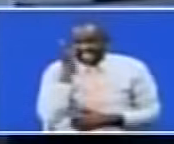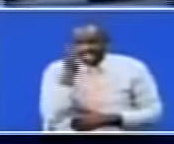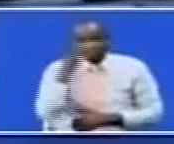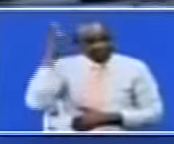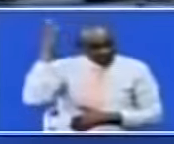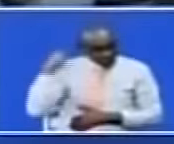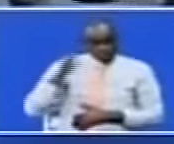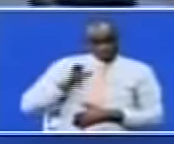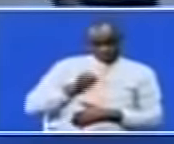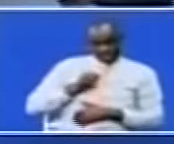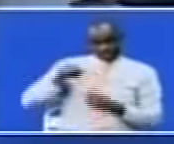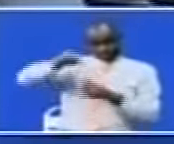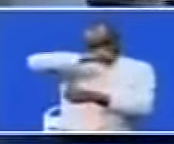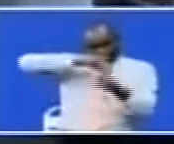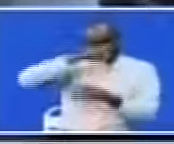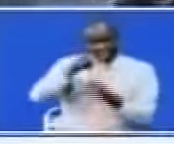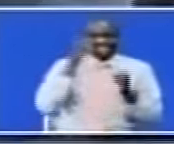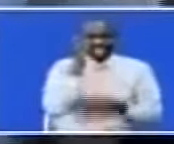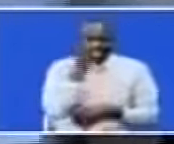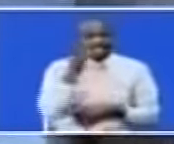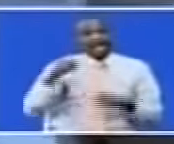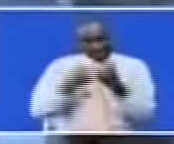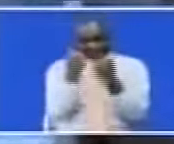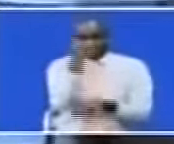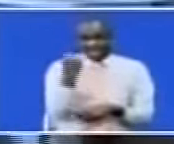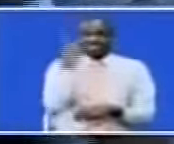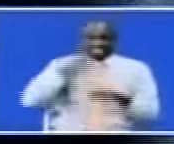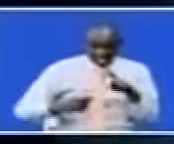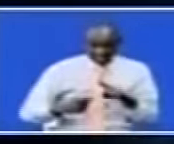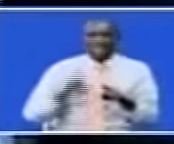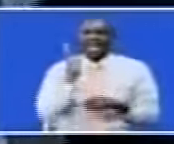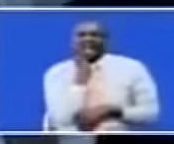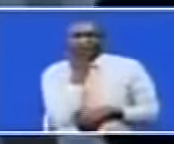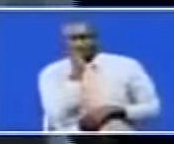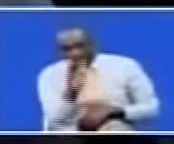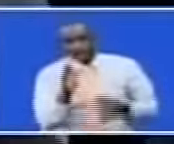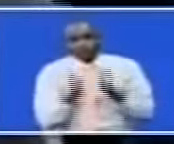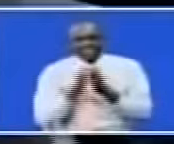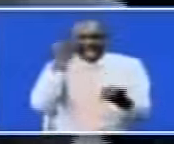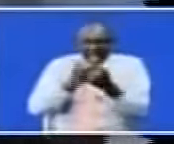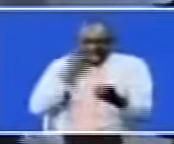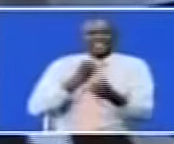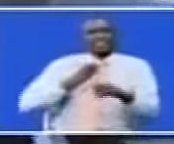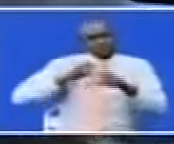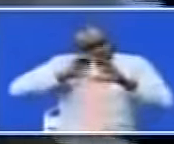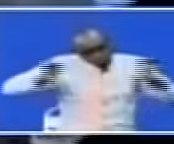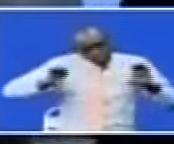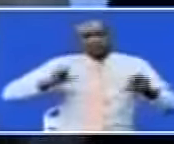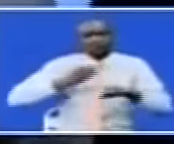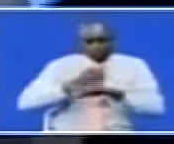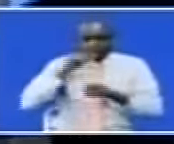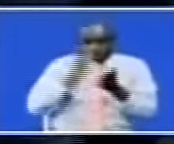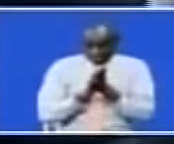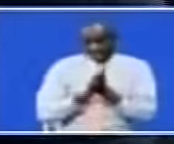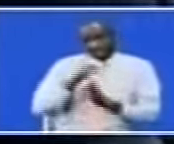Irene Nyatha Stefani in Nyeri in May this year. Chocolate in color and made of hardwood, it was constructed by the